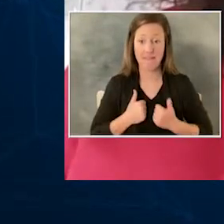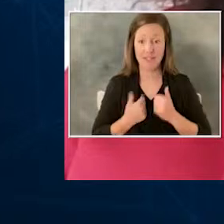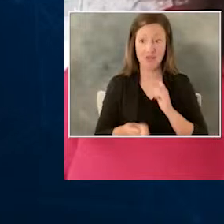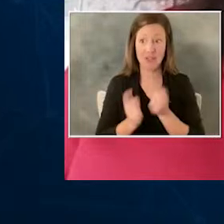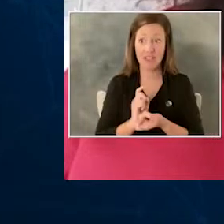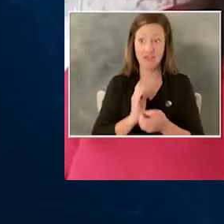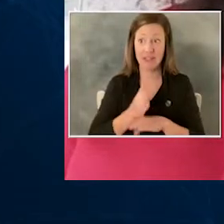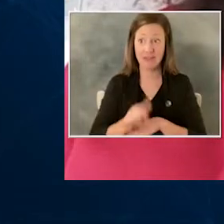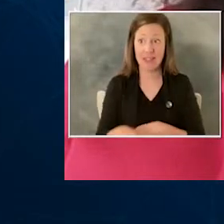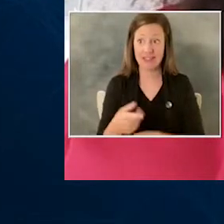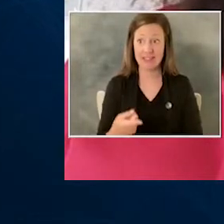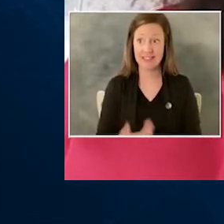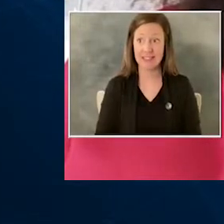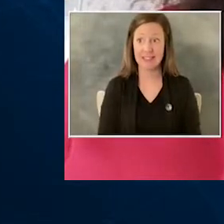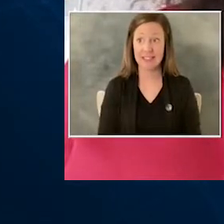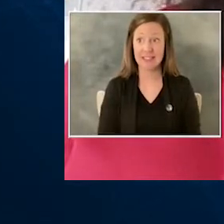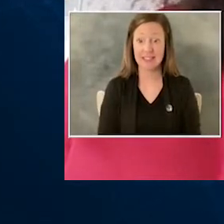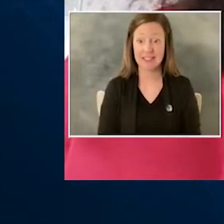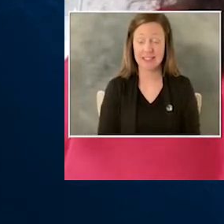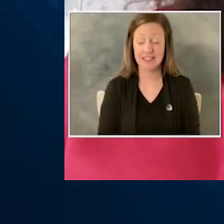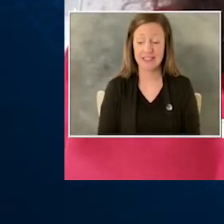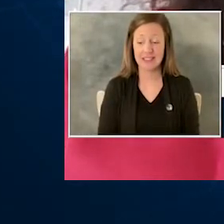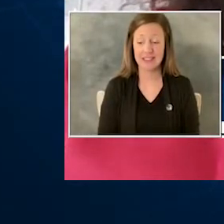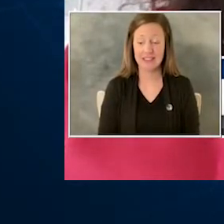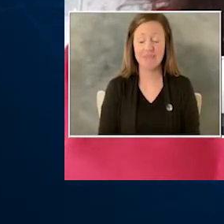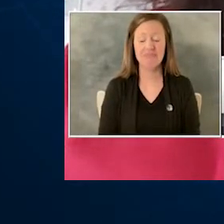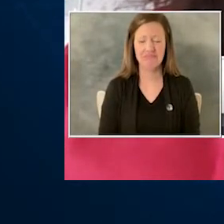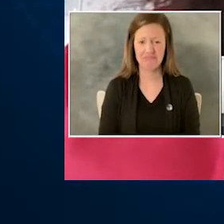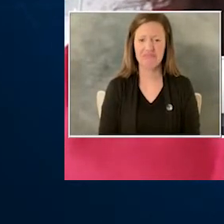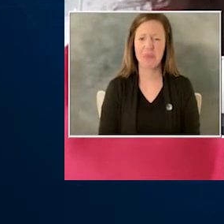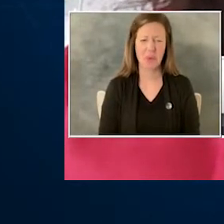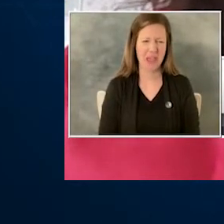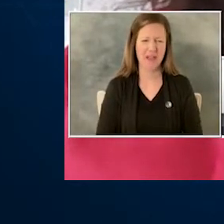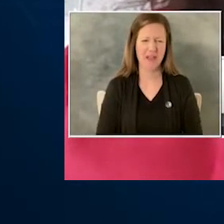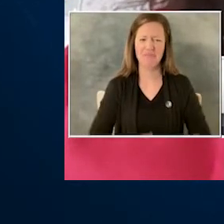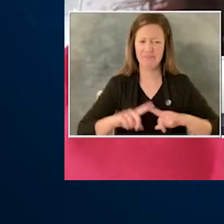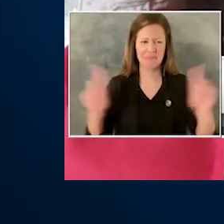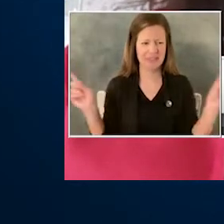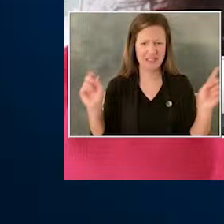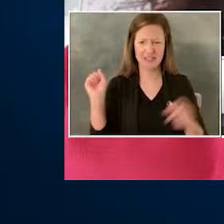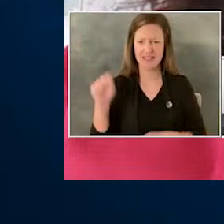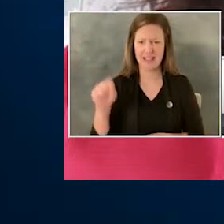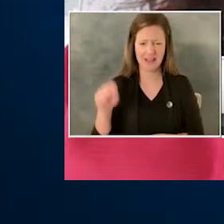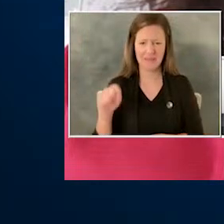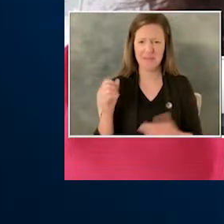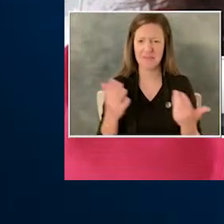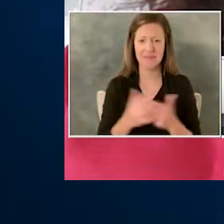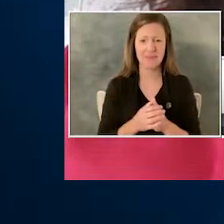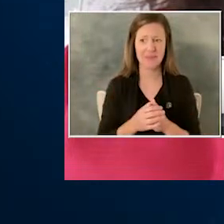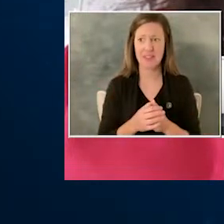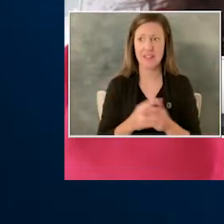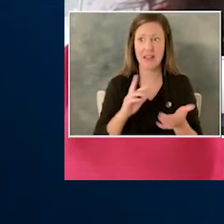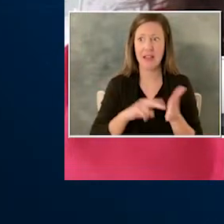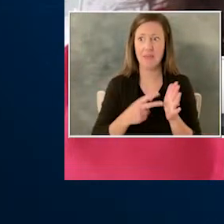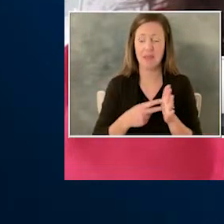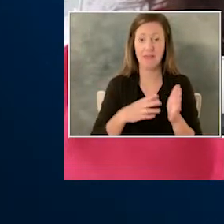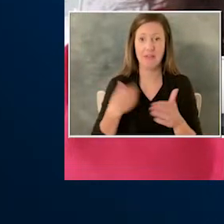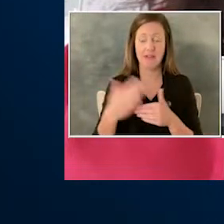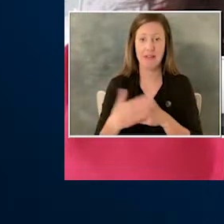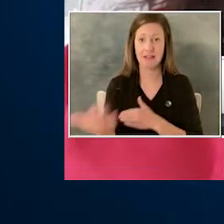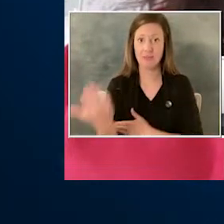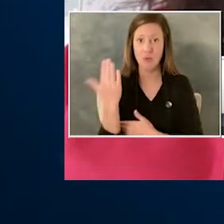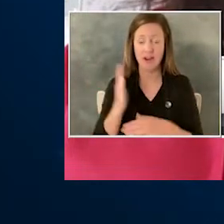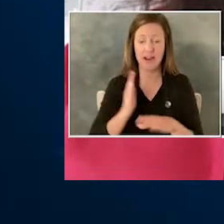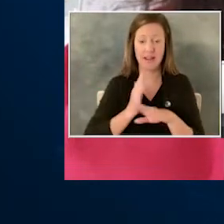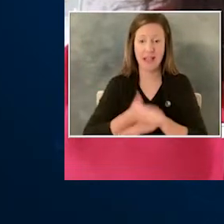Oh, yeah. Oh, yes. It's night and day. It's the next morning when they came